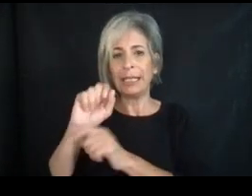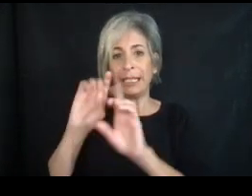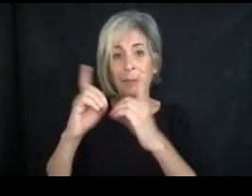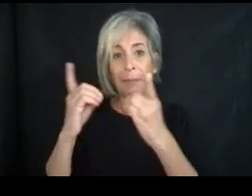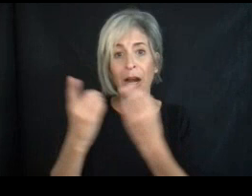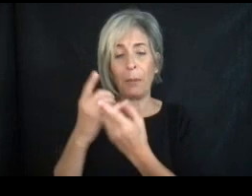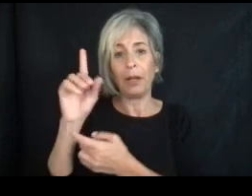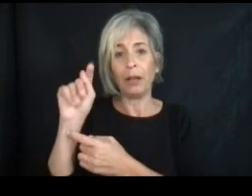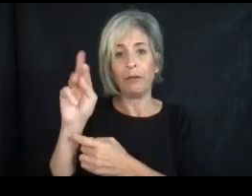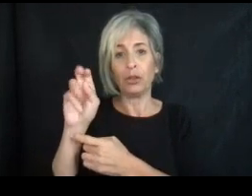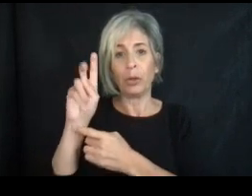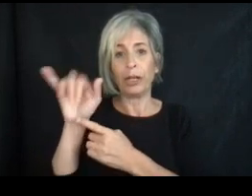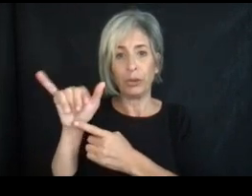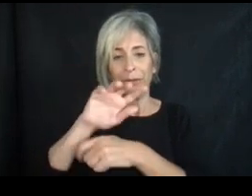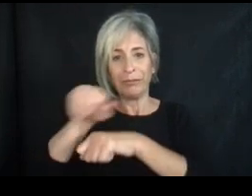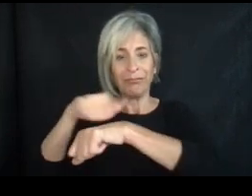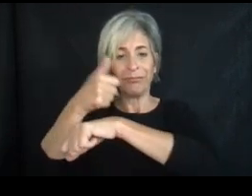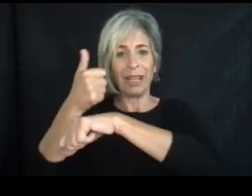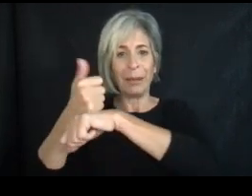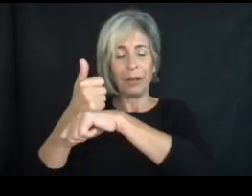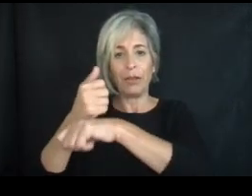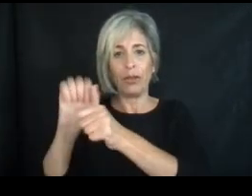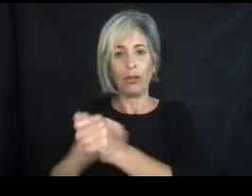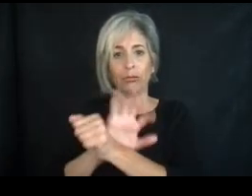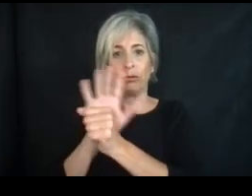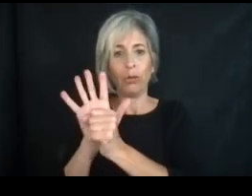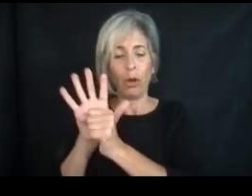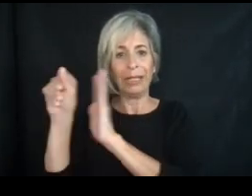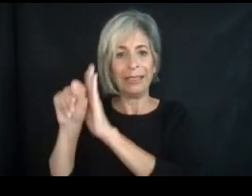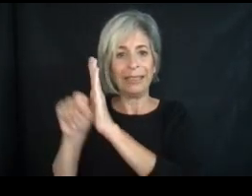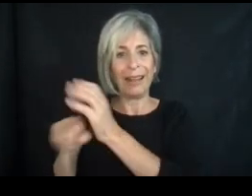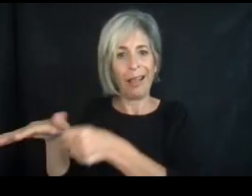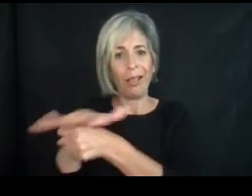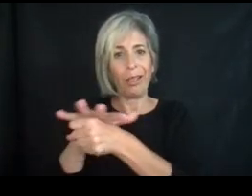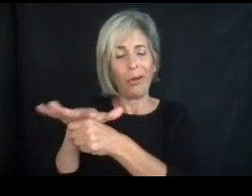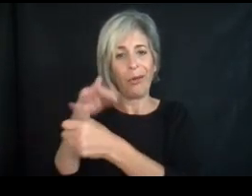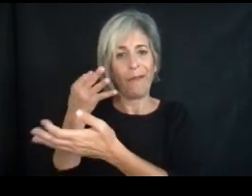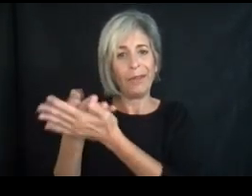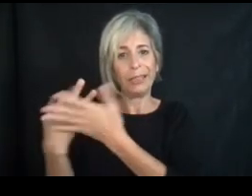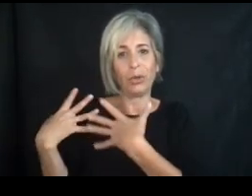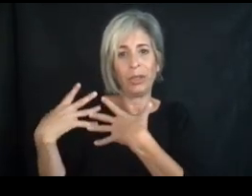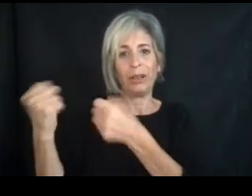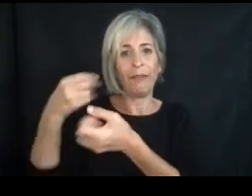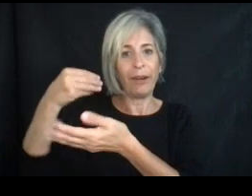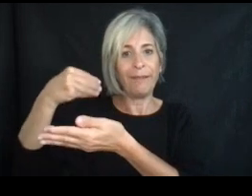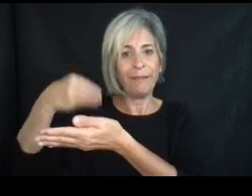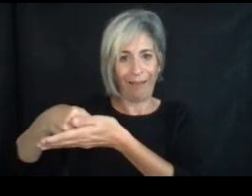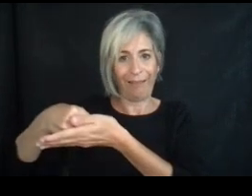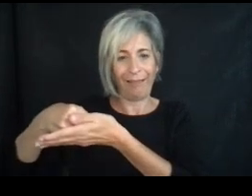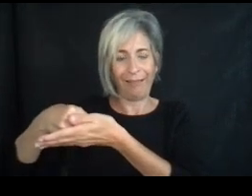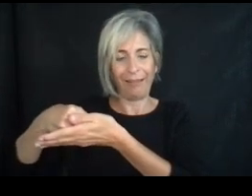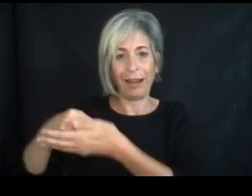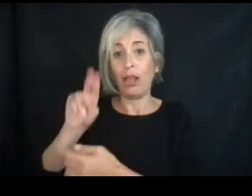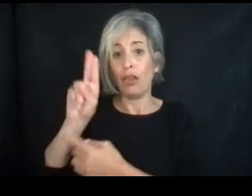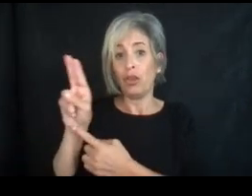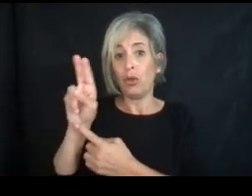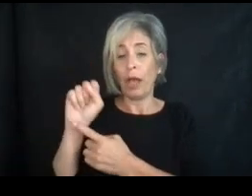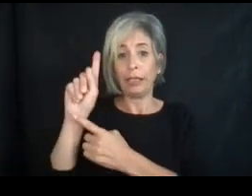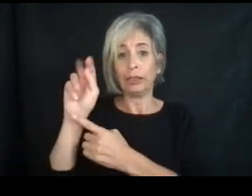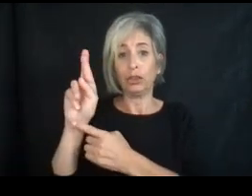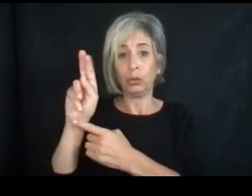Treasury established the Corona State and Local Fiscal Recovery Funds. The U.S. Treasury